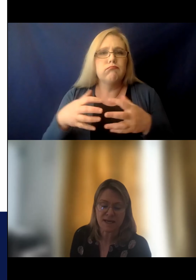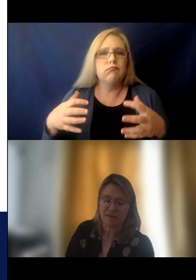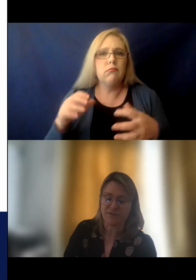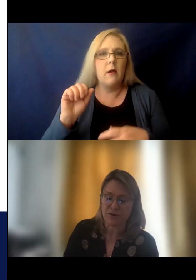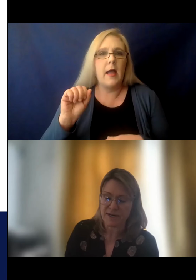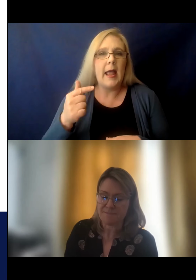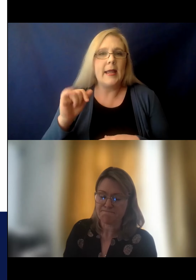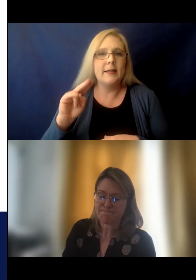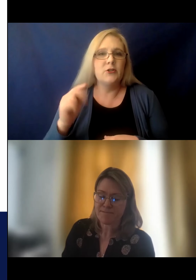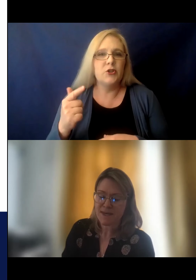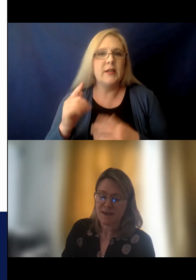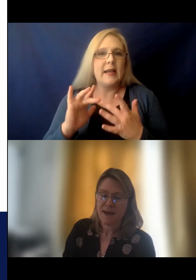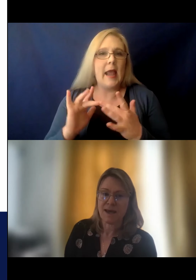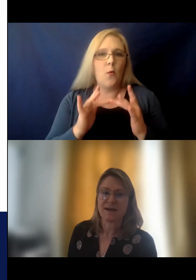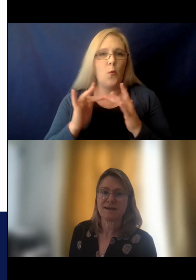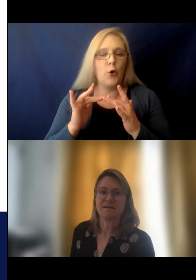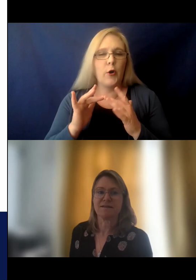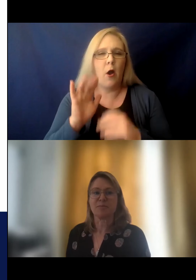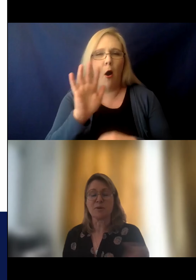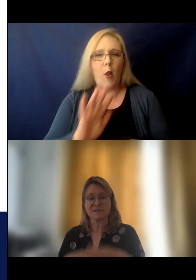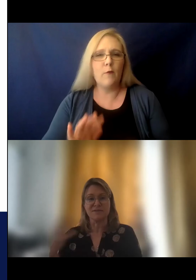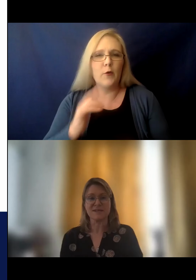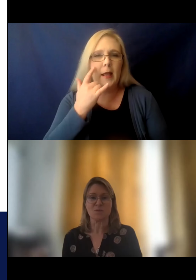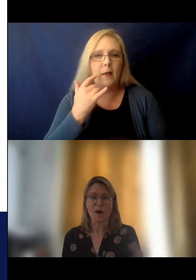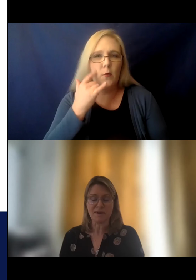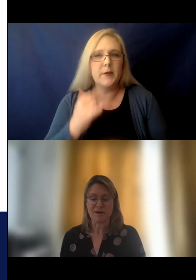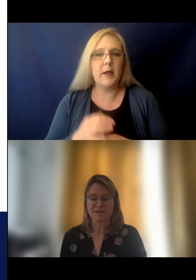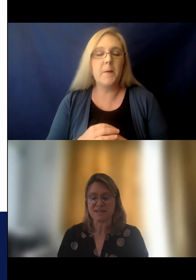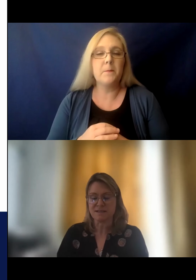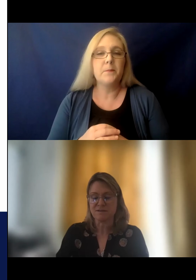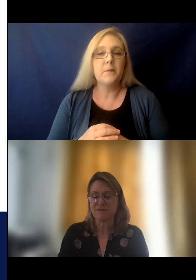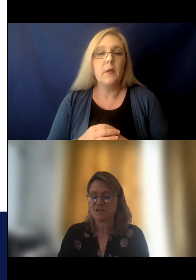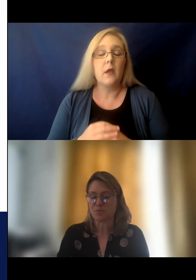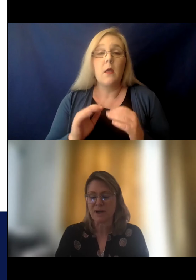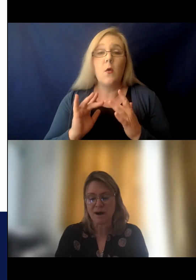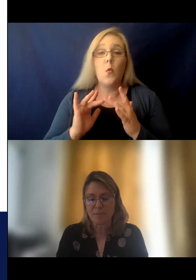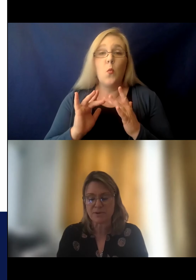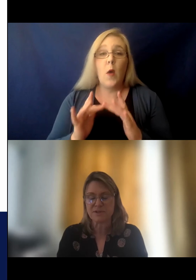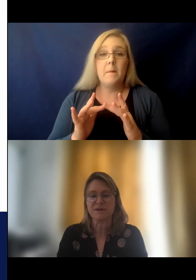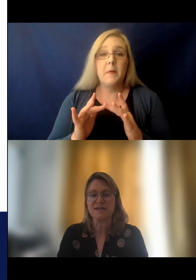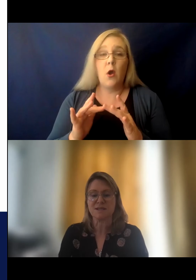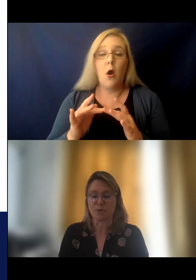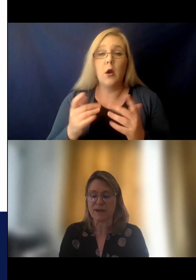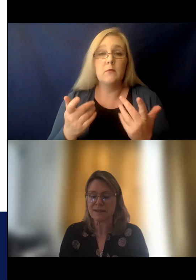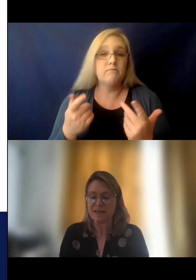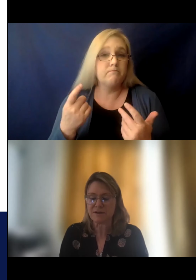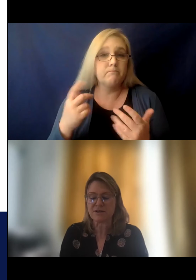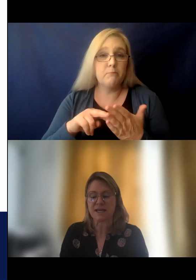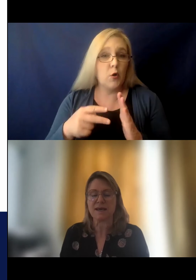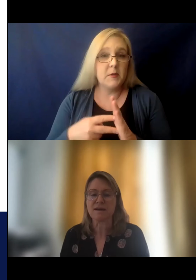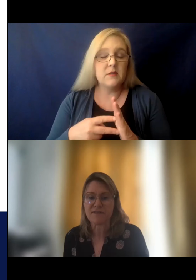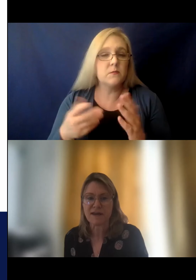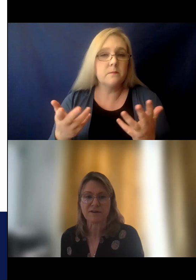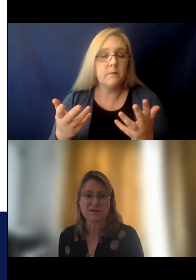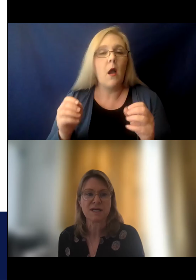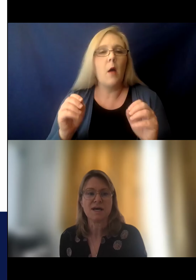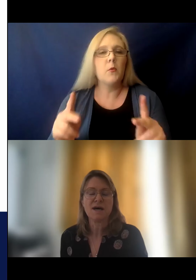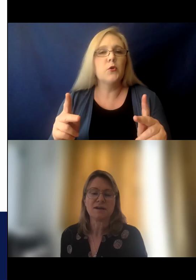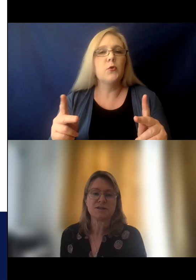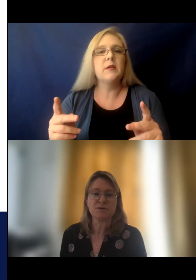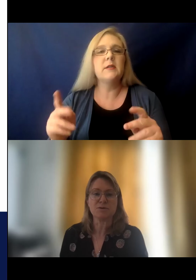across California. And the purpose of these webinars is to sort of just bring opportunities to bring leaders and